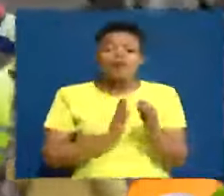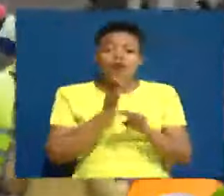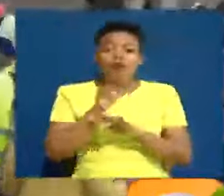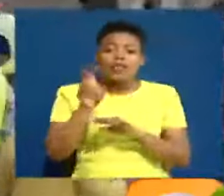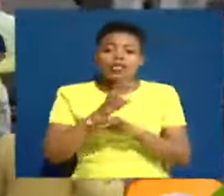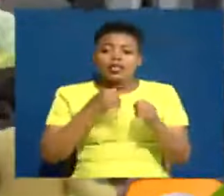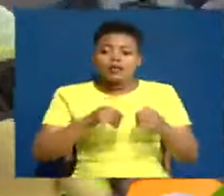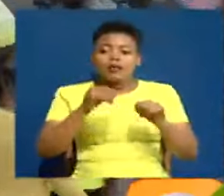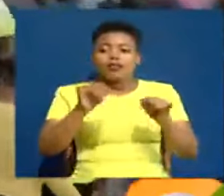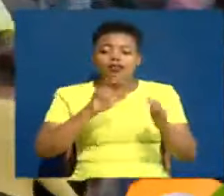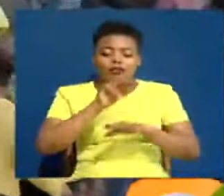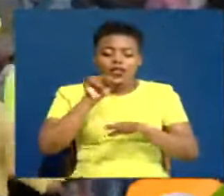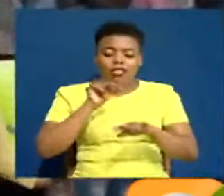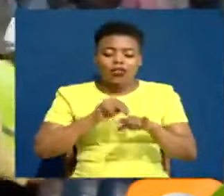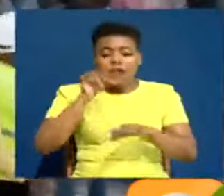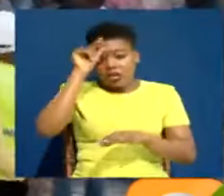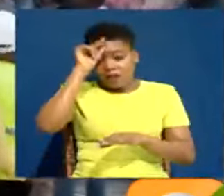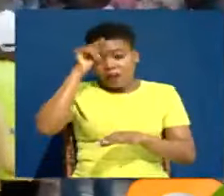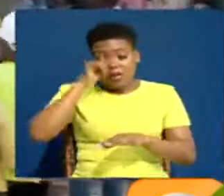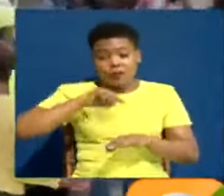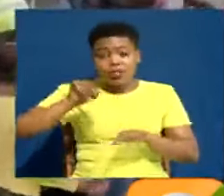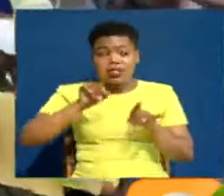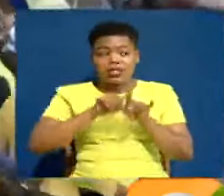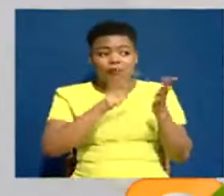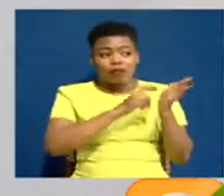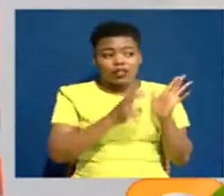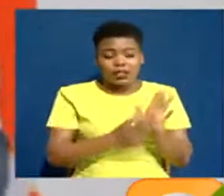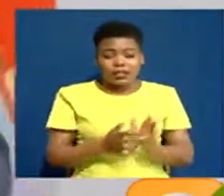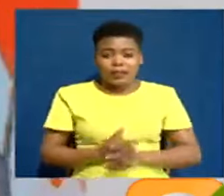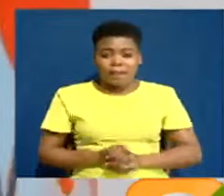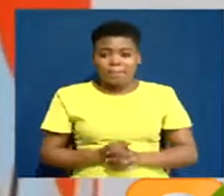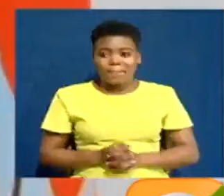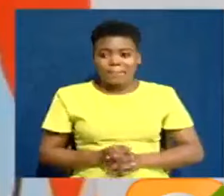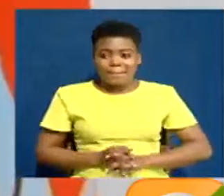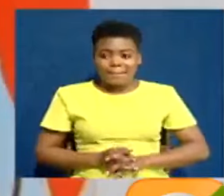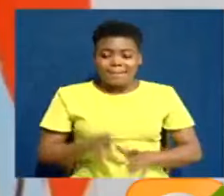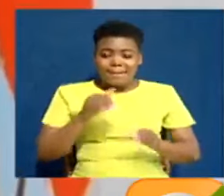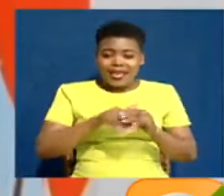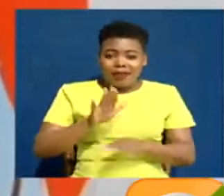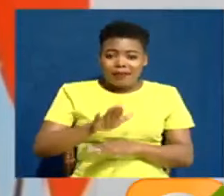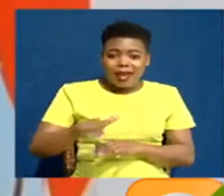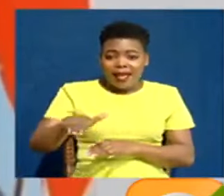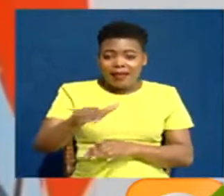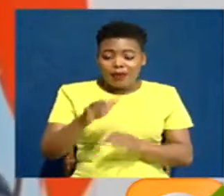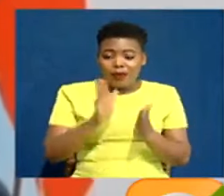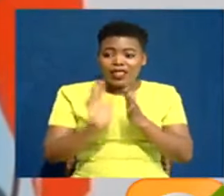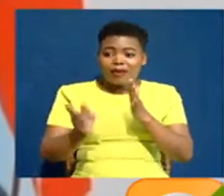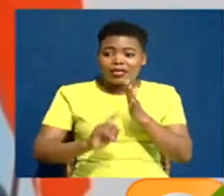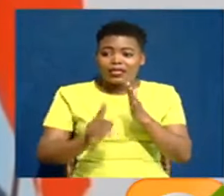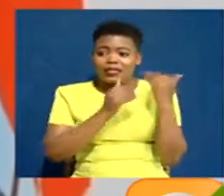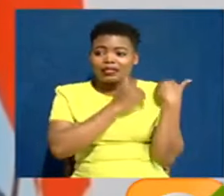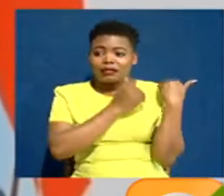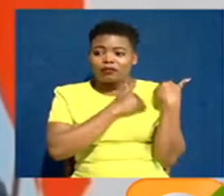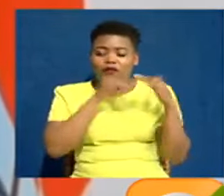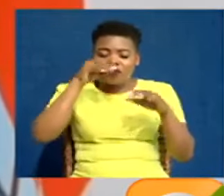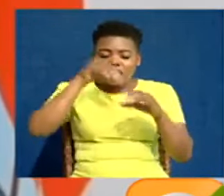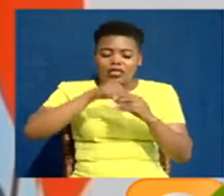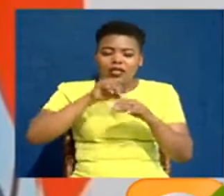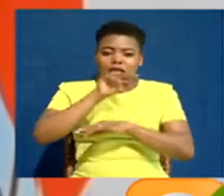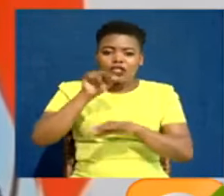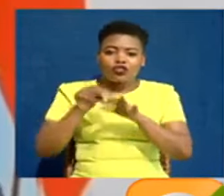the implementation of national government policies, programs and projects. In liaison with the ministry responsible for interior and